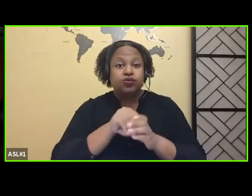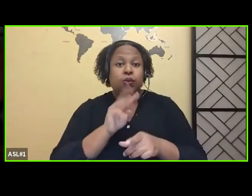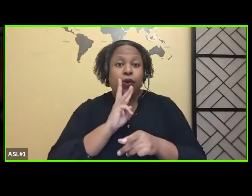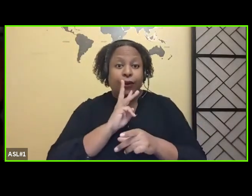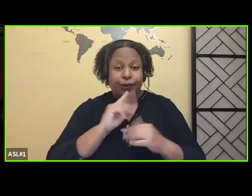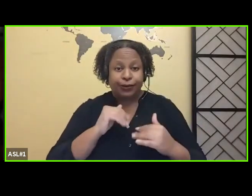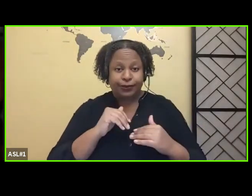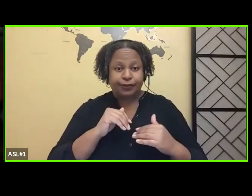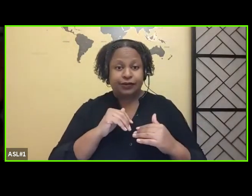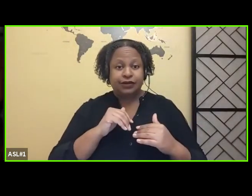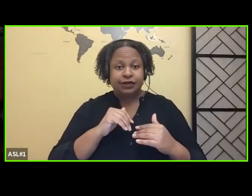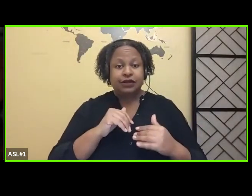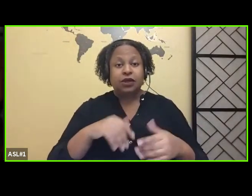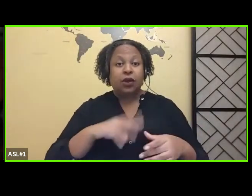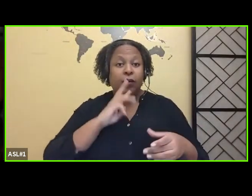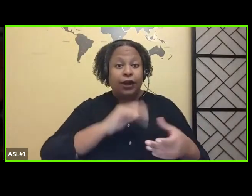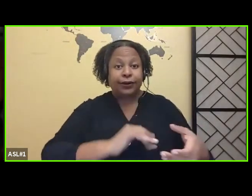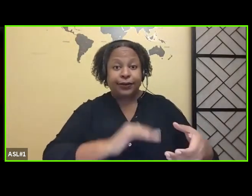say,